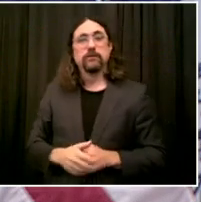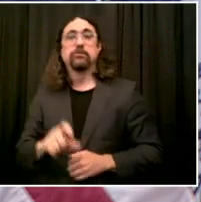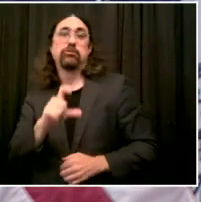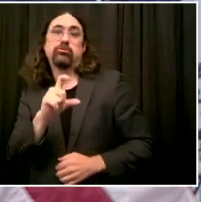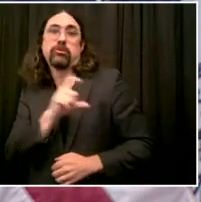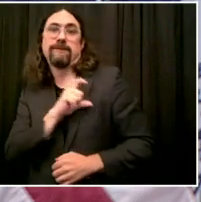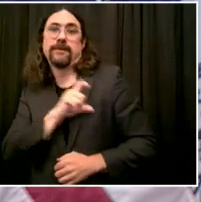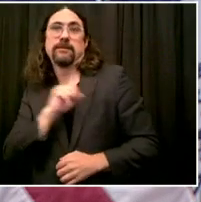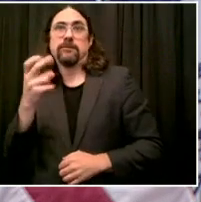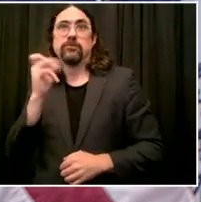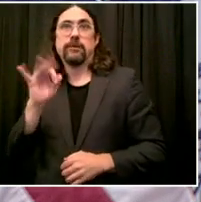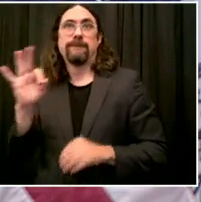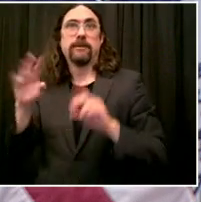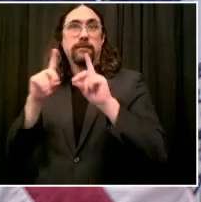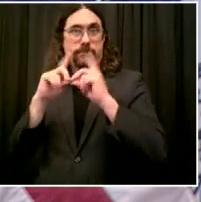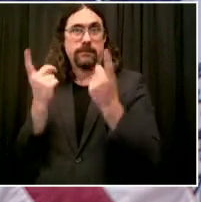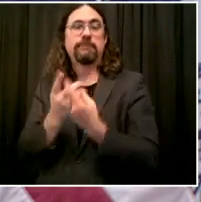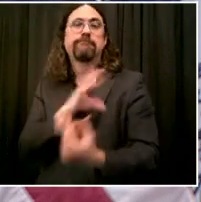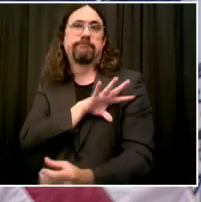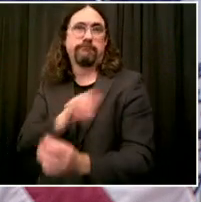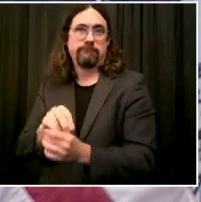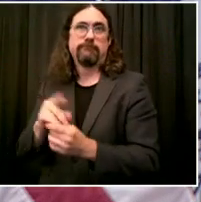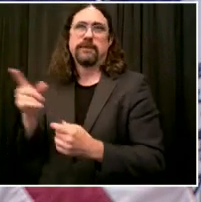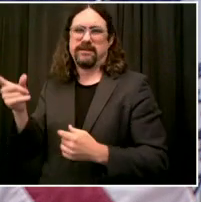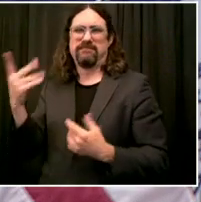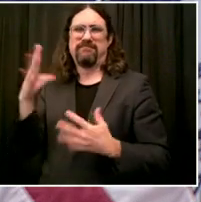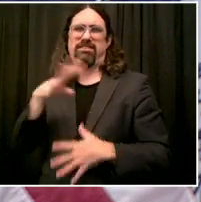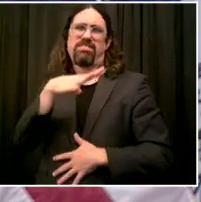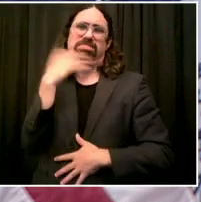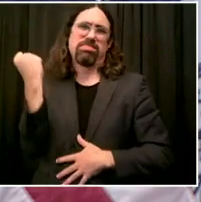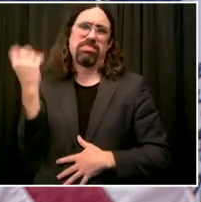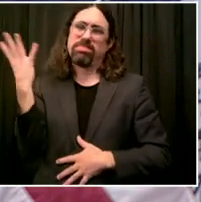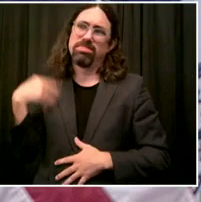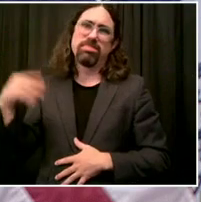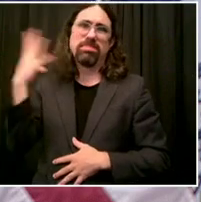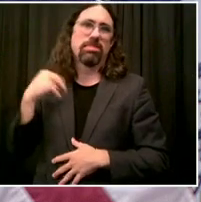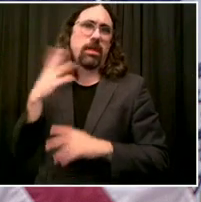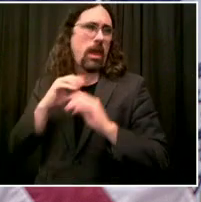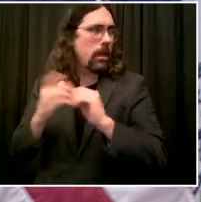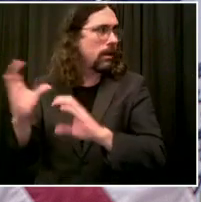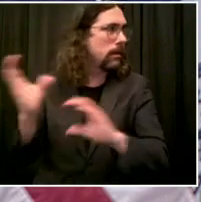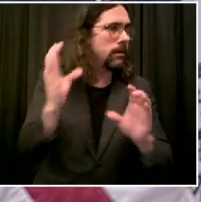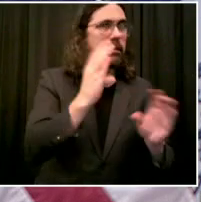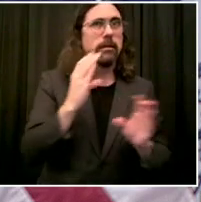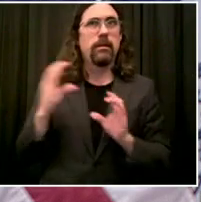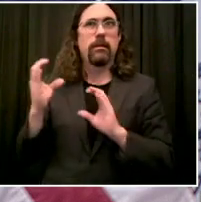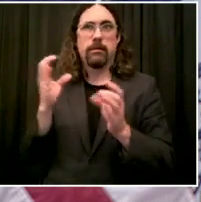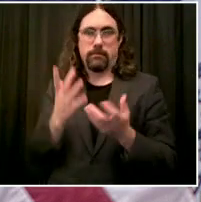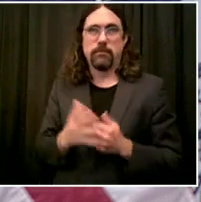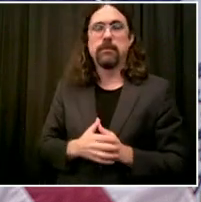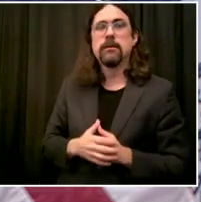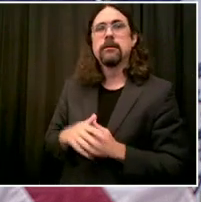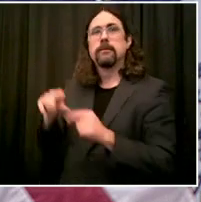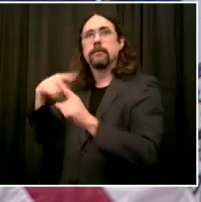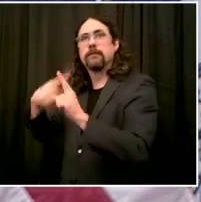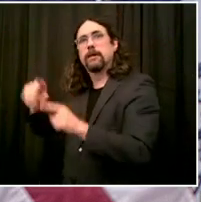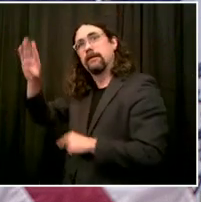City. You've got the fire marshals who have a lot of investigative capacity. You've got the police department, intelligence